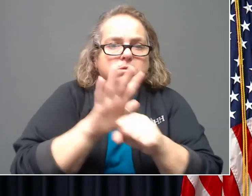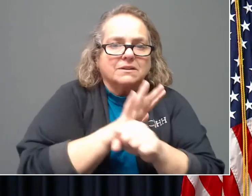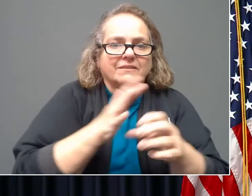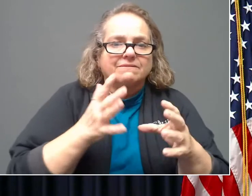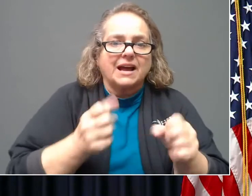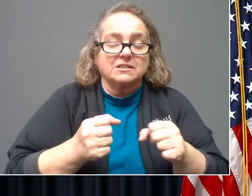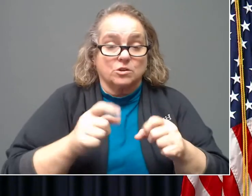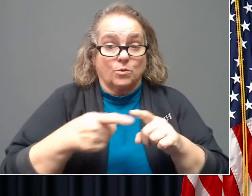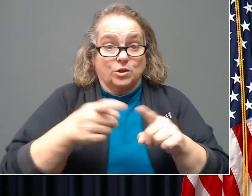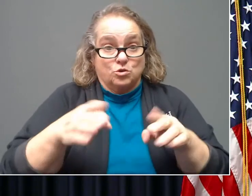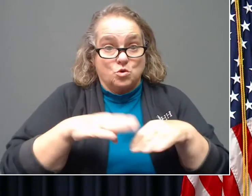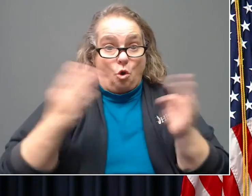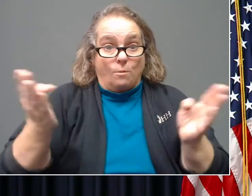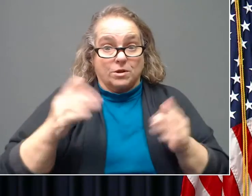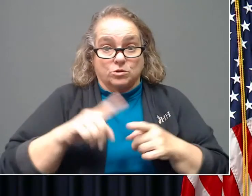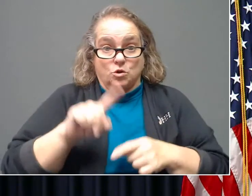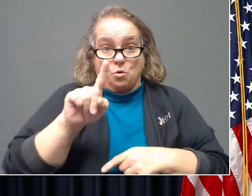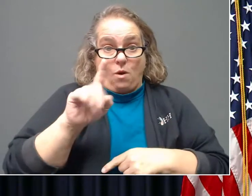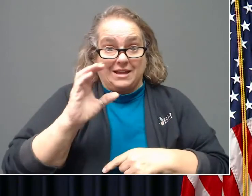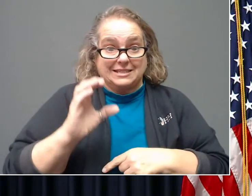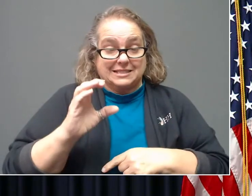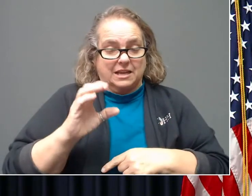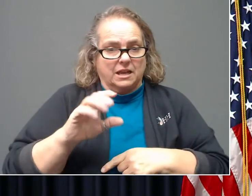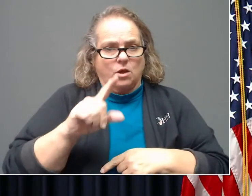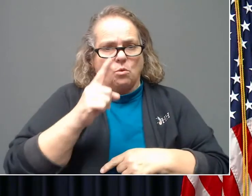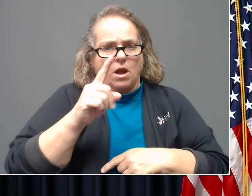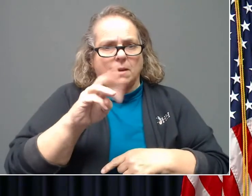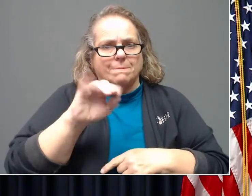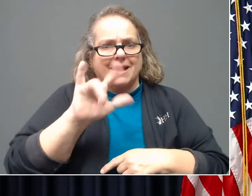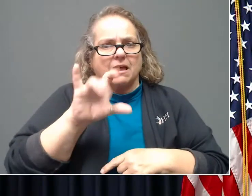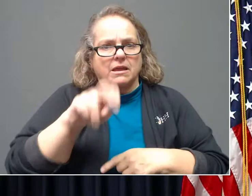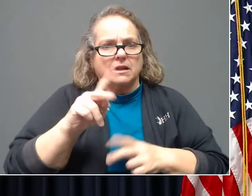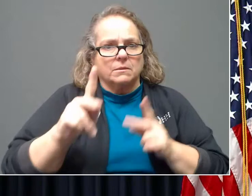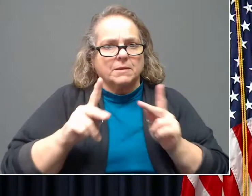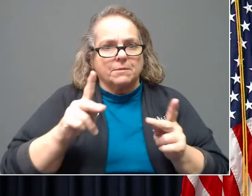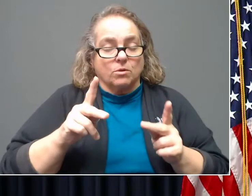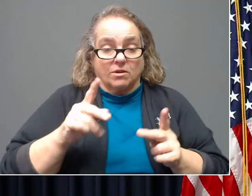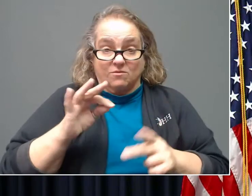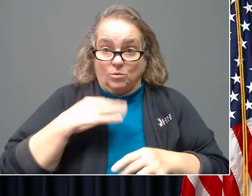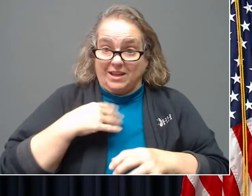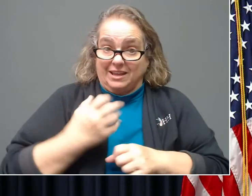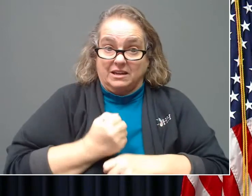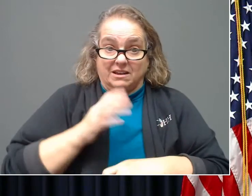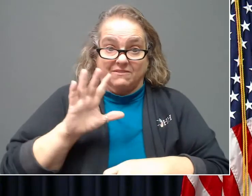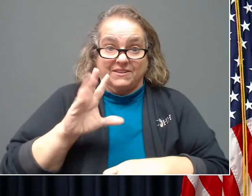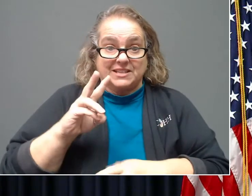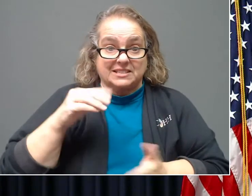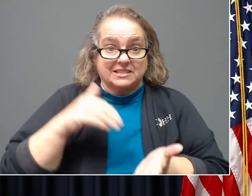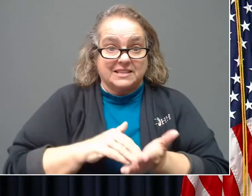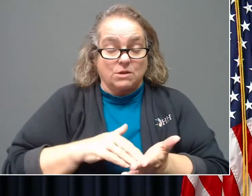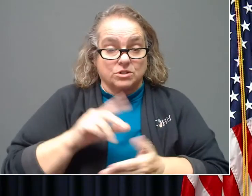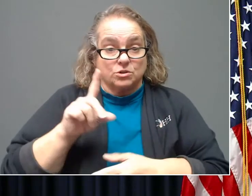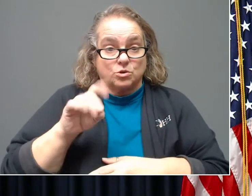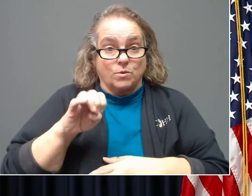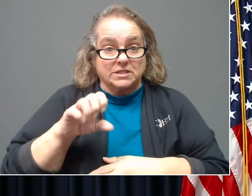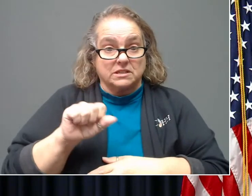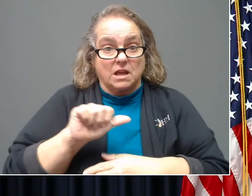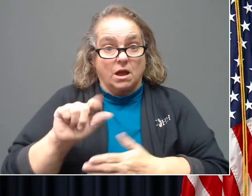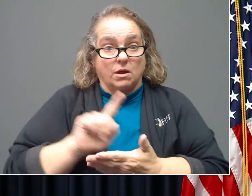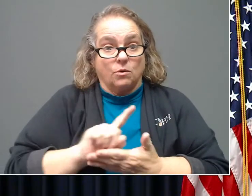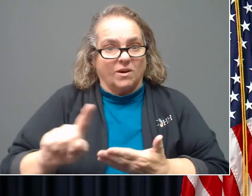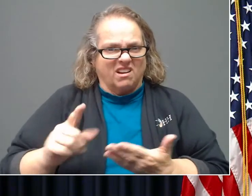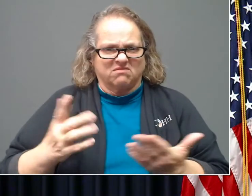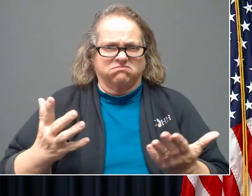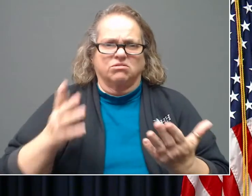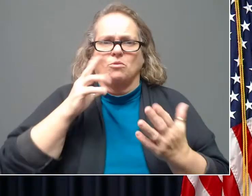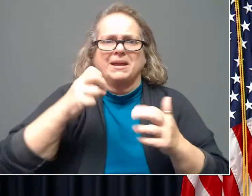people in that. 56,000 doses, if that's all we get a week. You can do the math on how tough that's going to